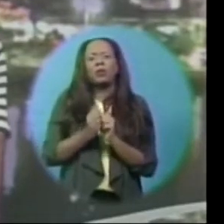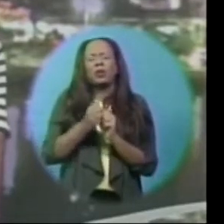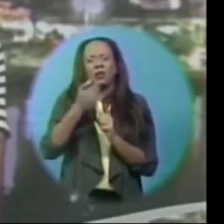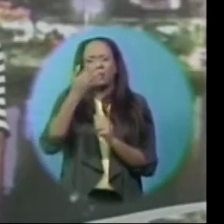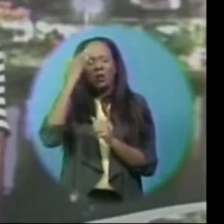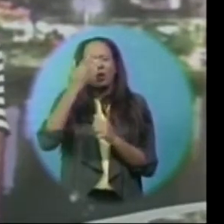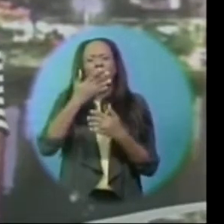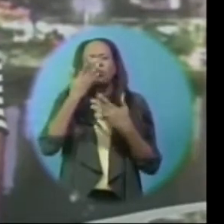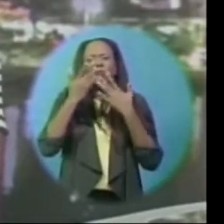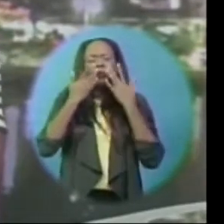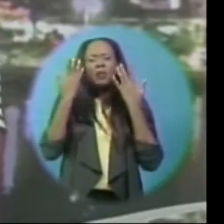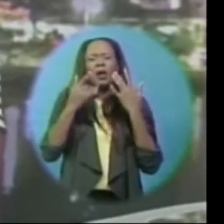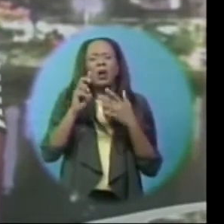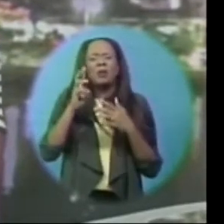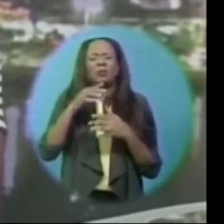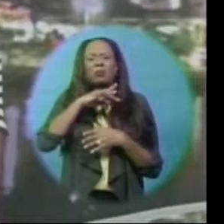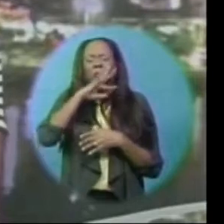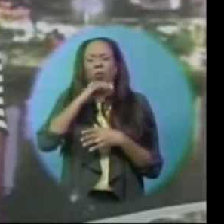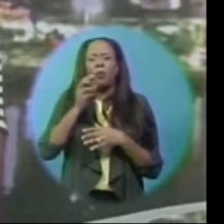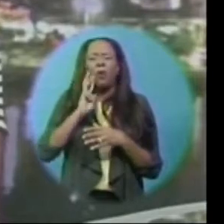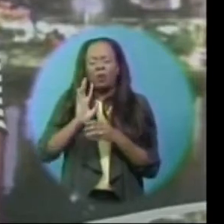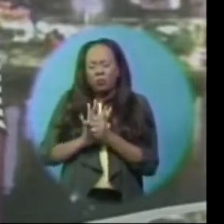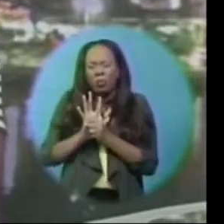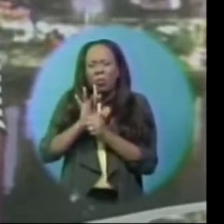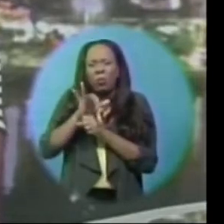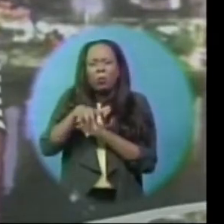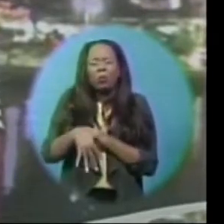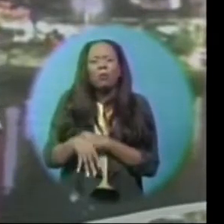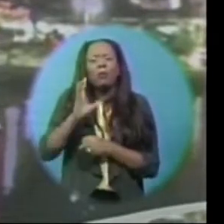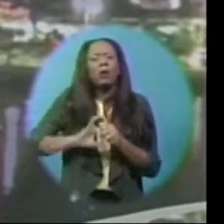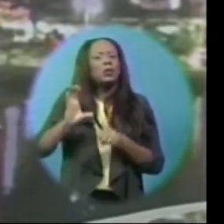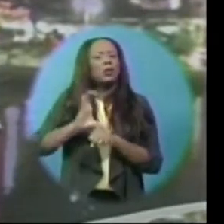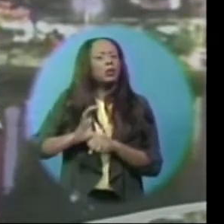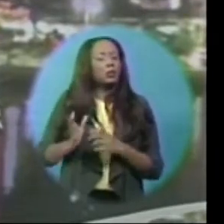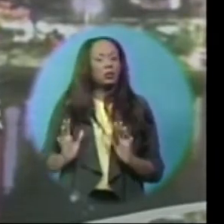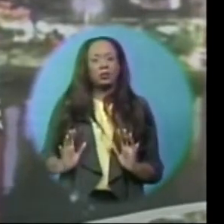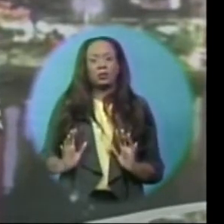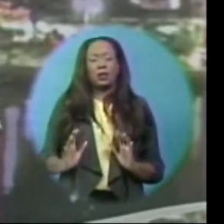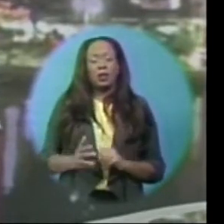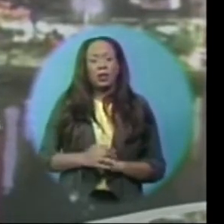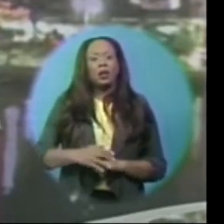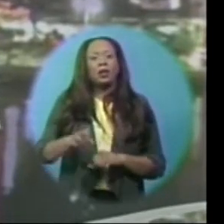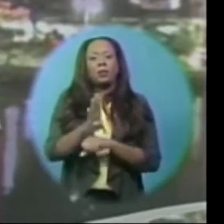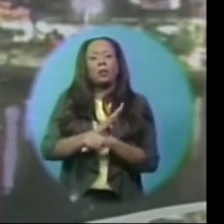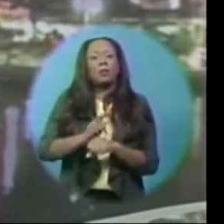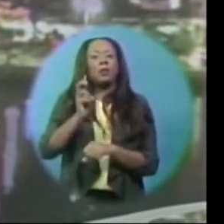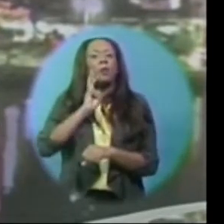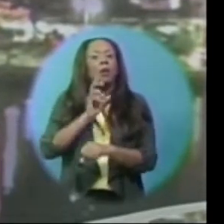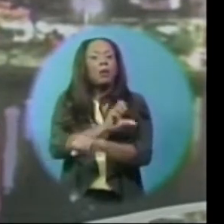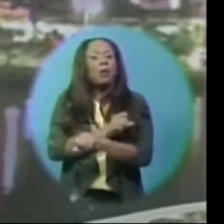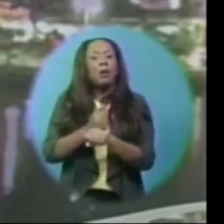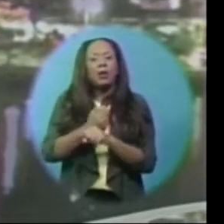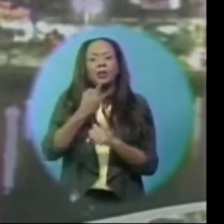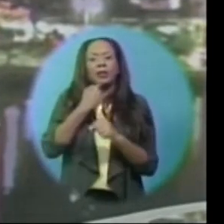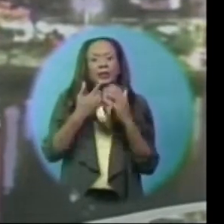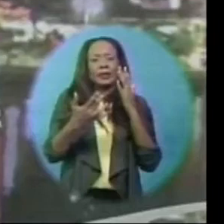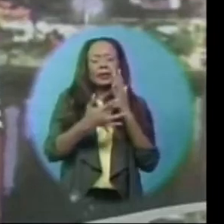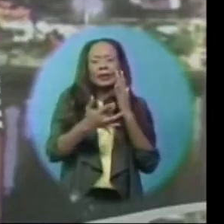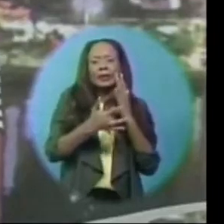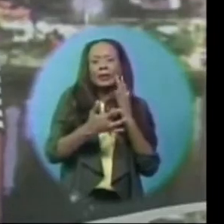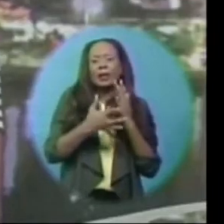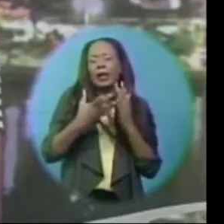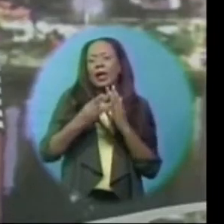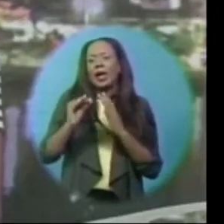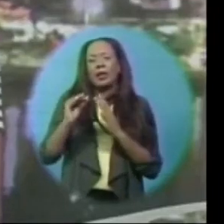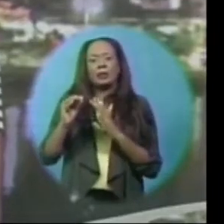statement issued through the Government Information Service, the Barbados Water Authority said technical expertise and equipment should be in Barbados